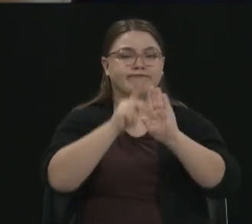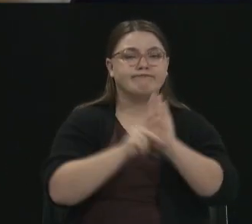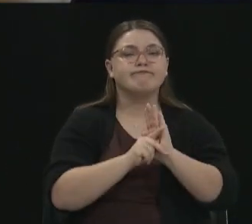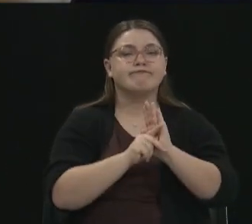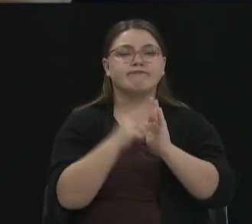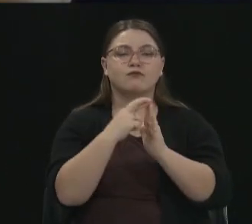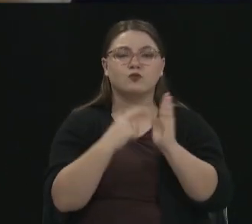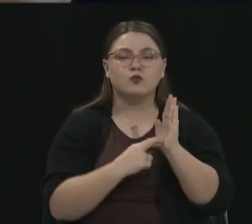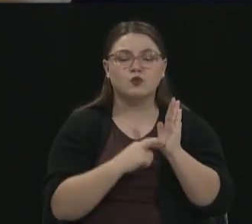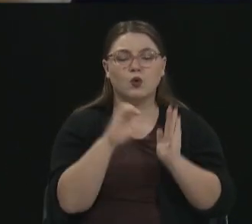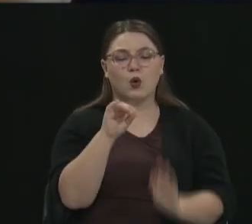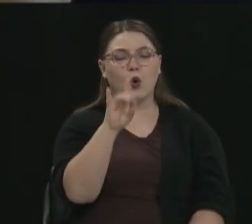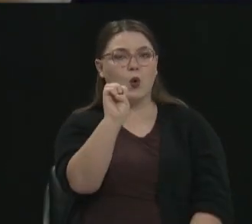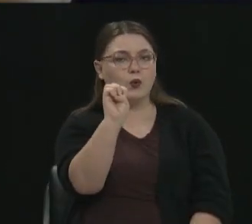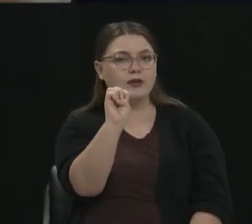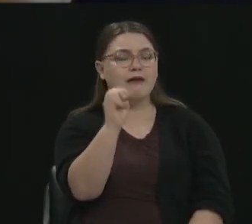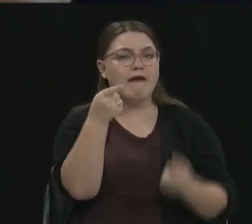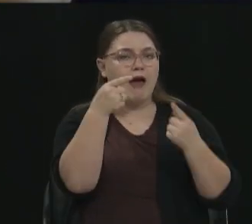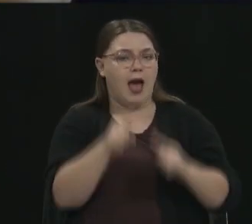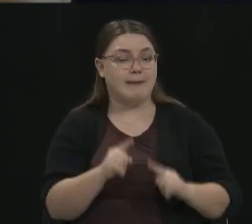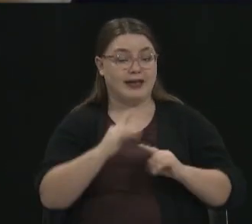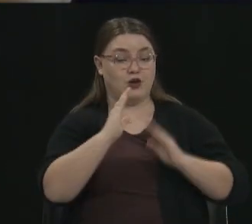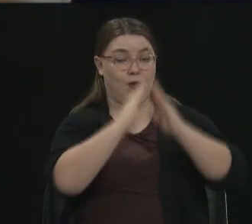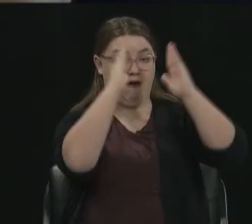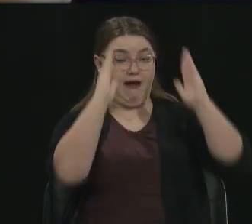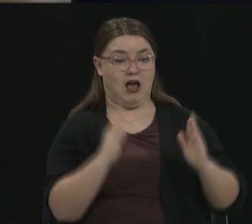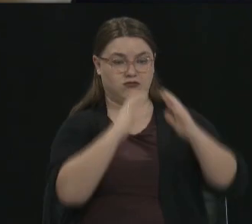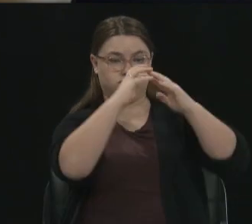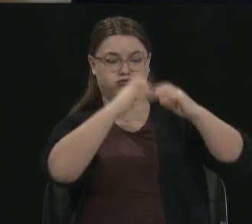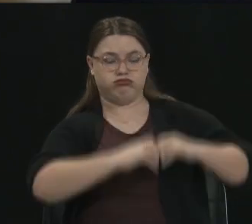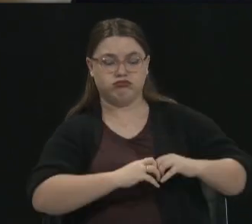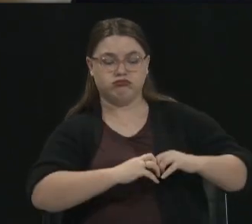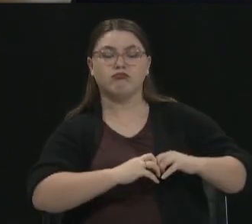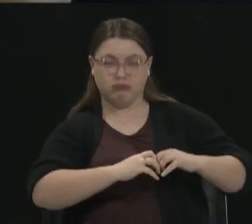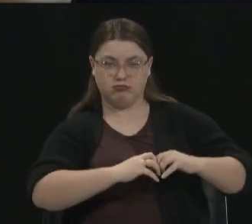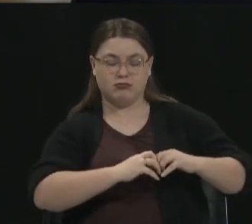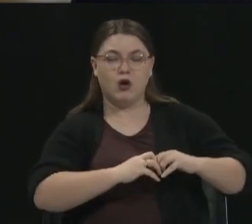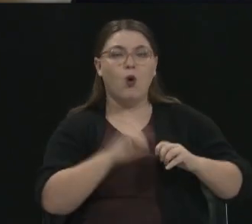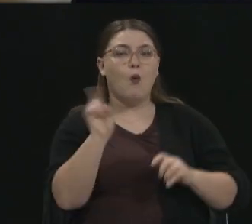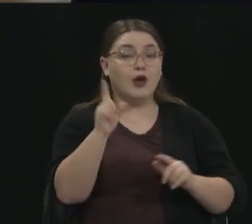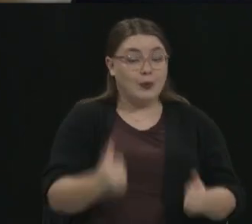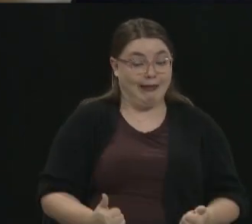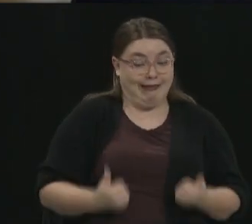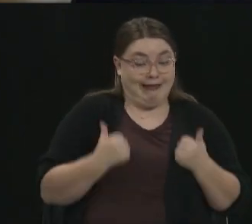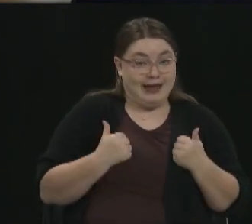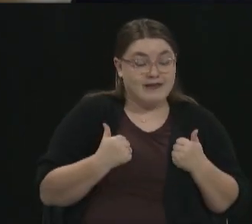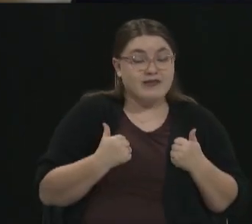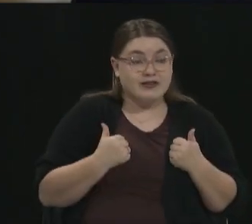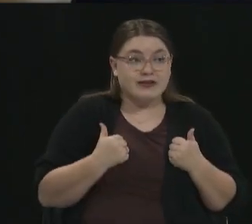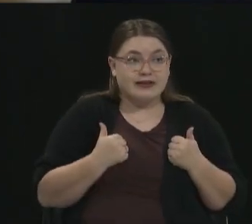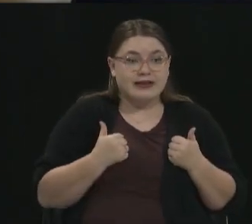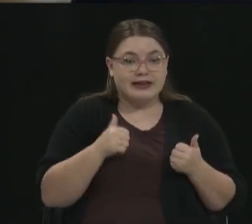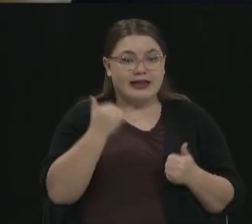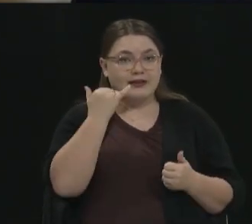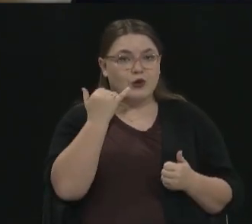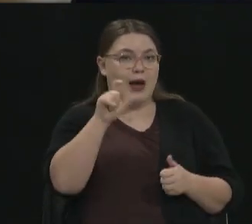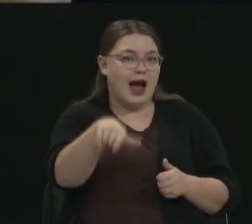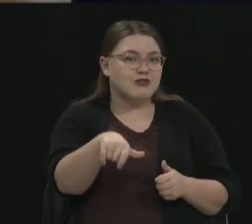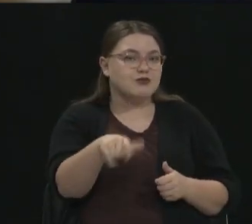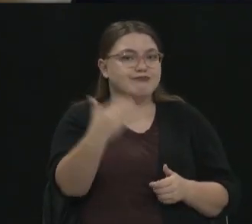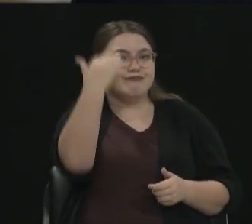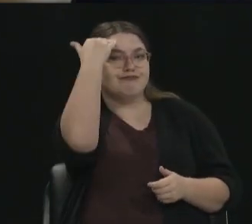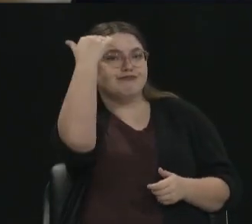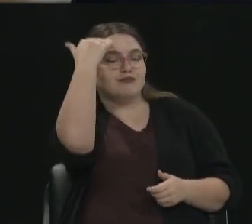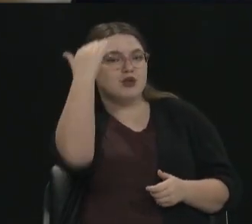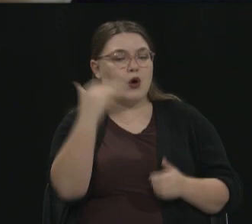house collapses, but where you live is shaped by the rules and policies, and is it safe? And are